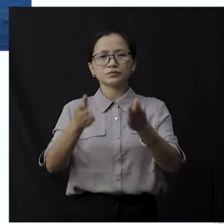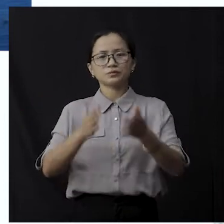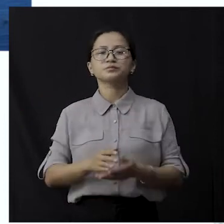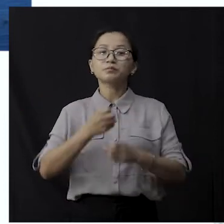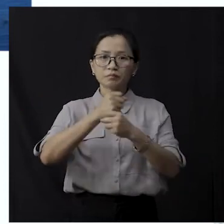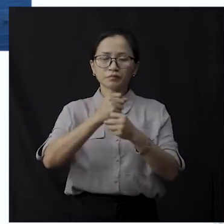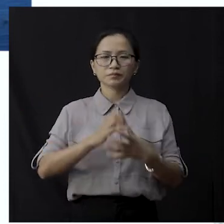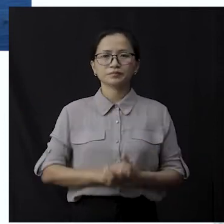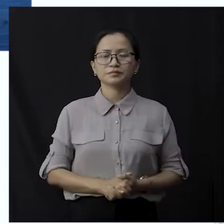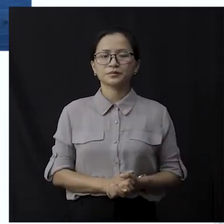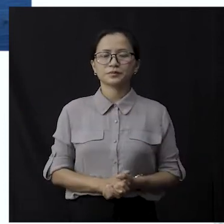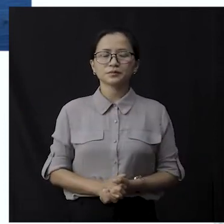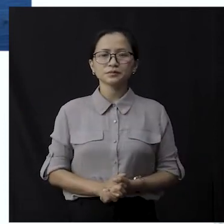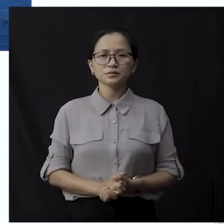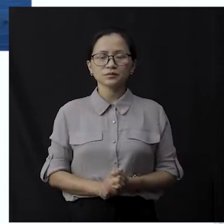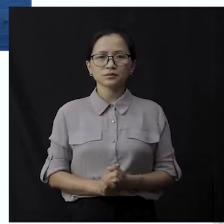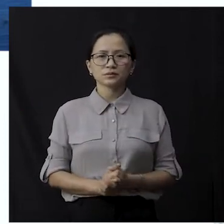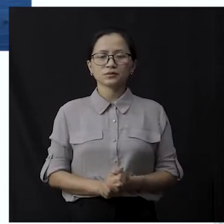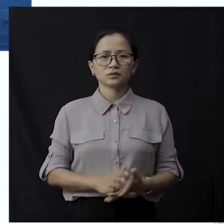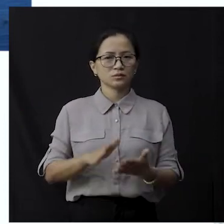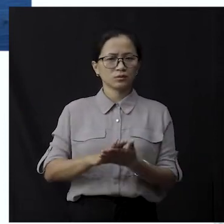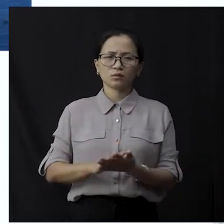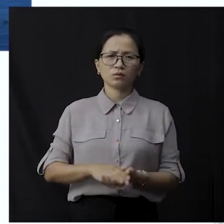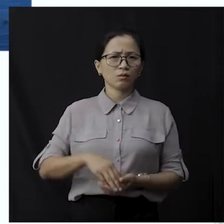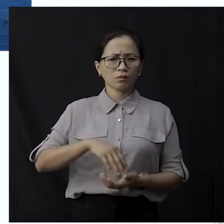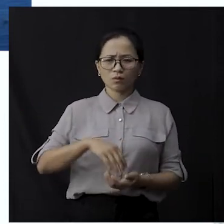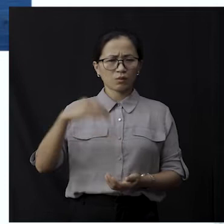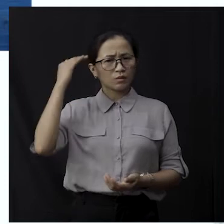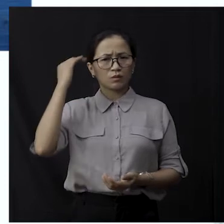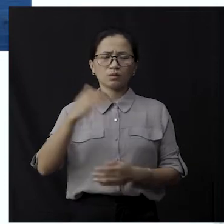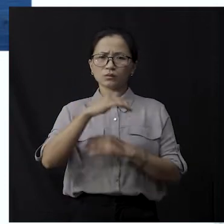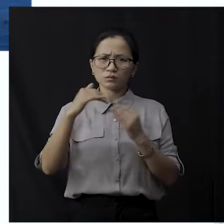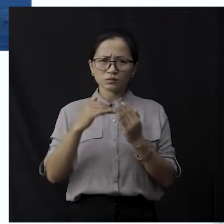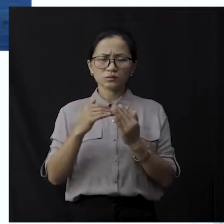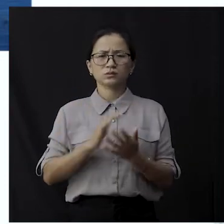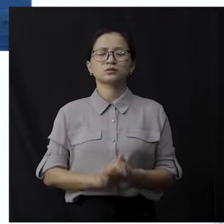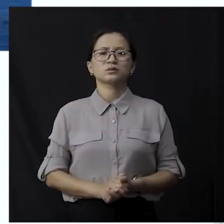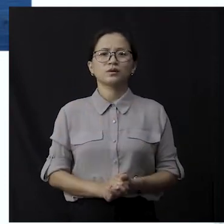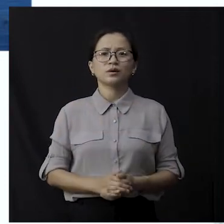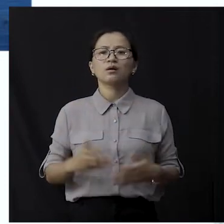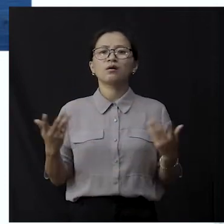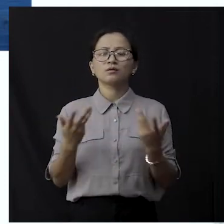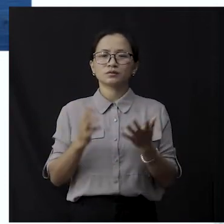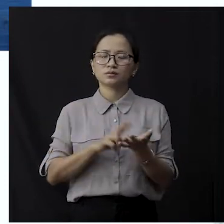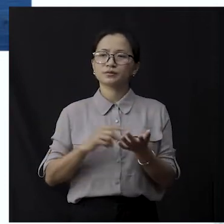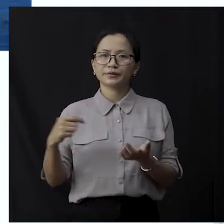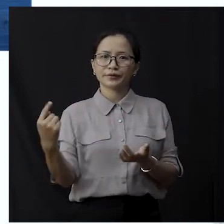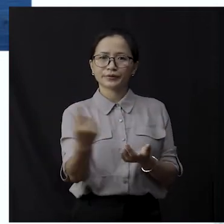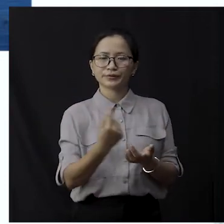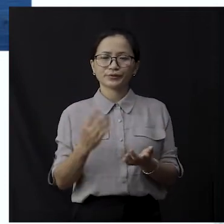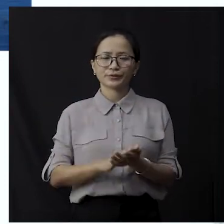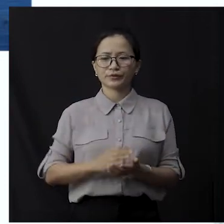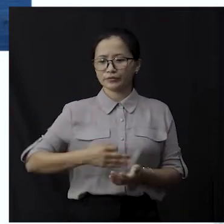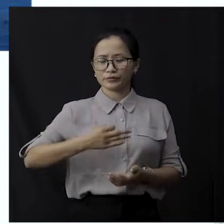right? So students, we all know how beautiful are all these natural features. So to take